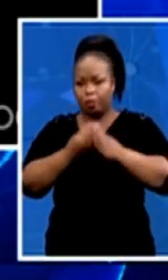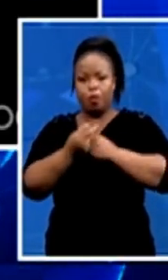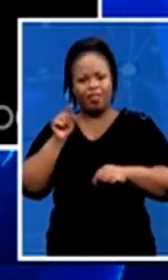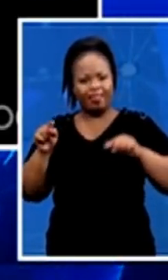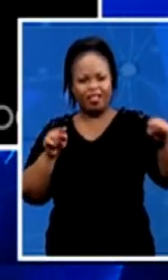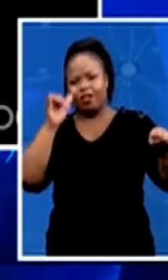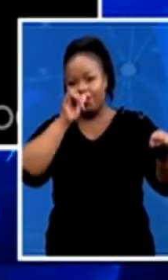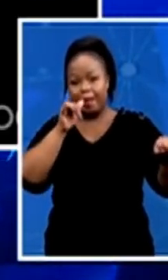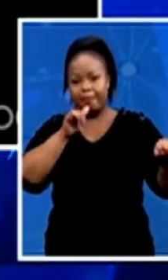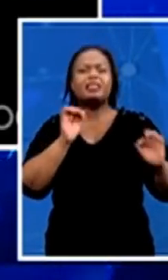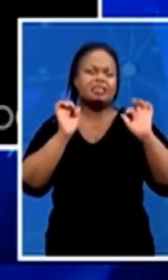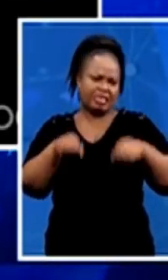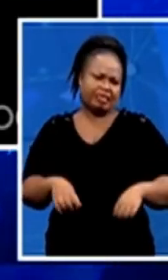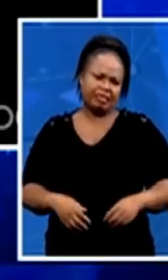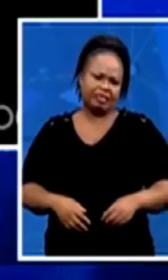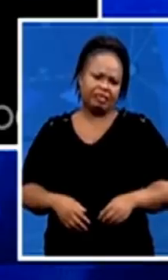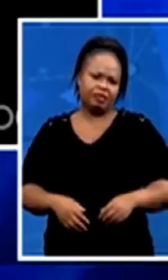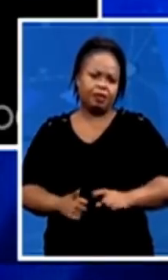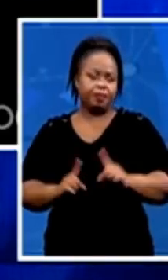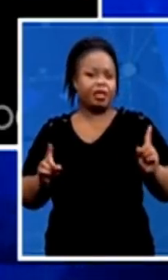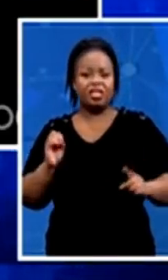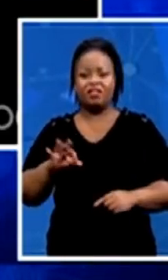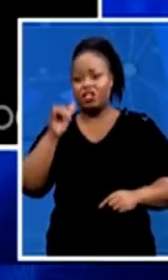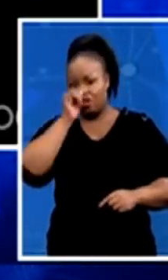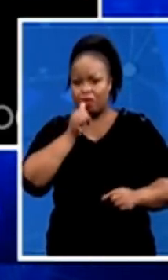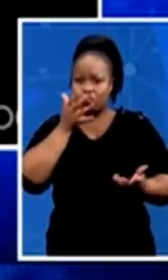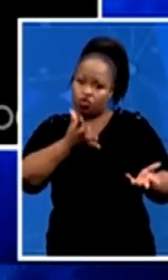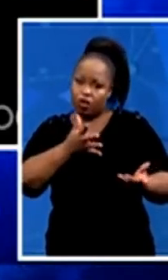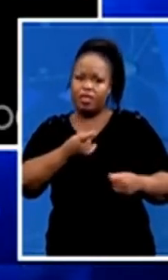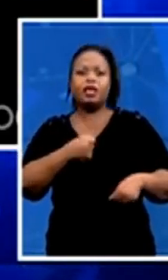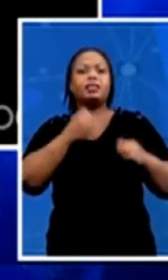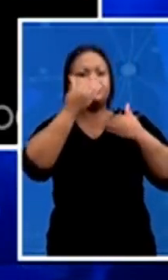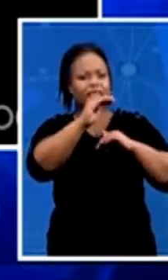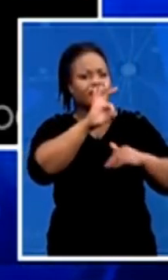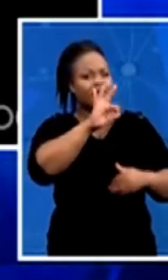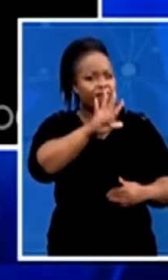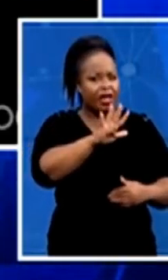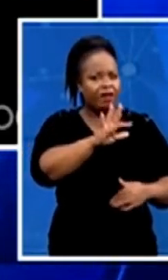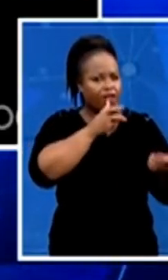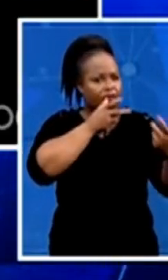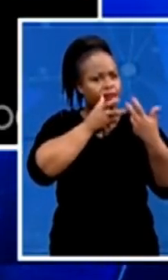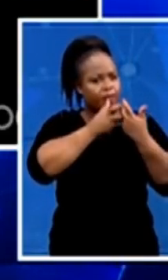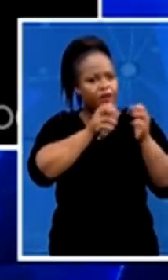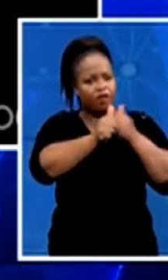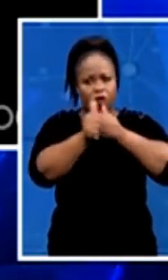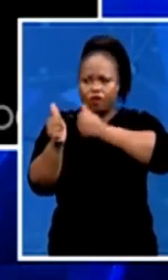crimes, does Section 35 apply? Yes. If it does, was it infringed? Yes or no? If it was, did Section 36 apply?